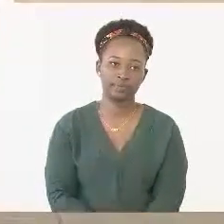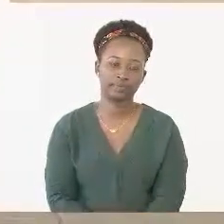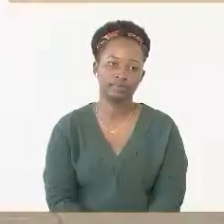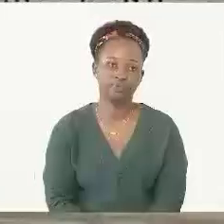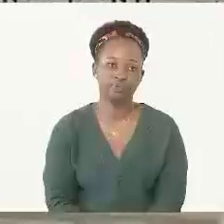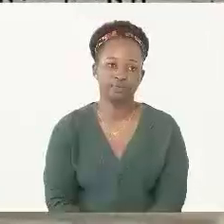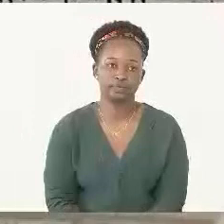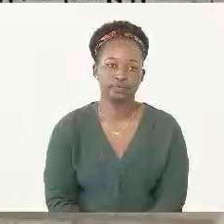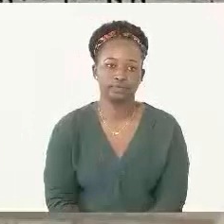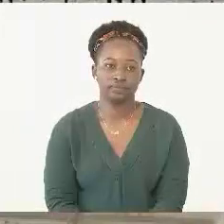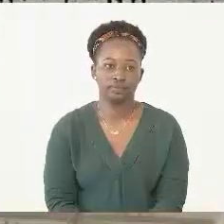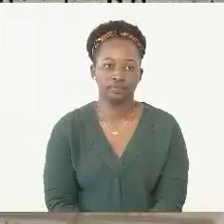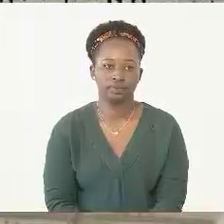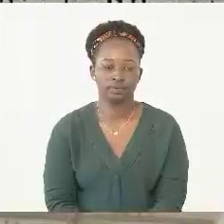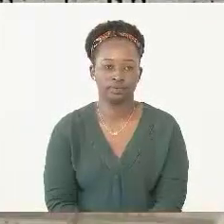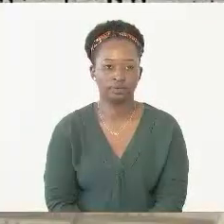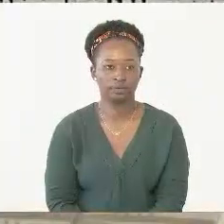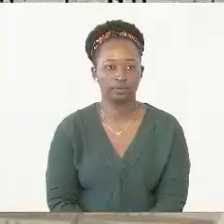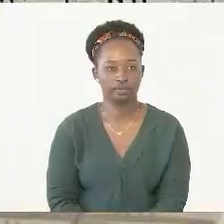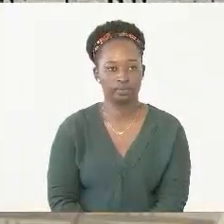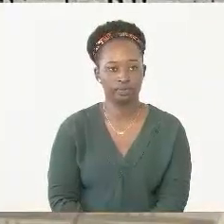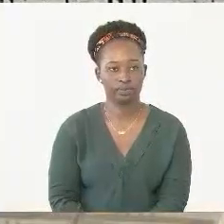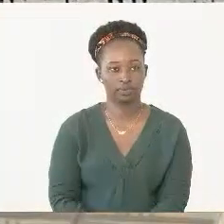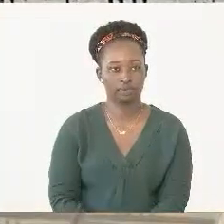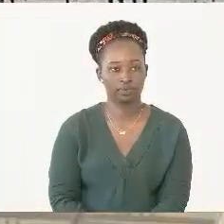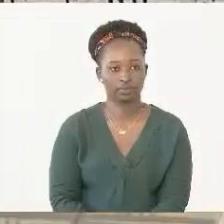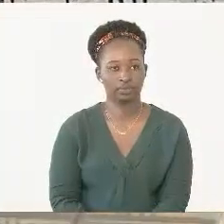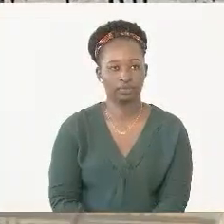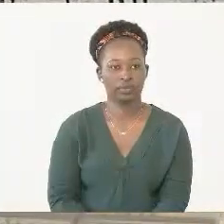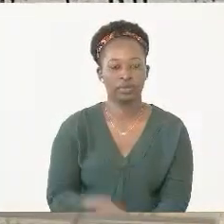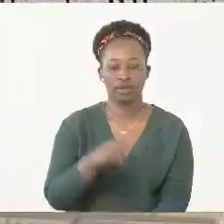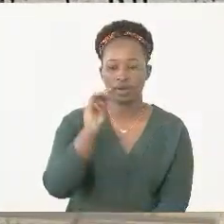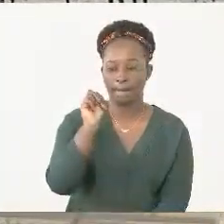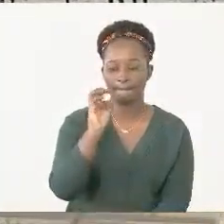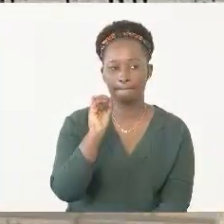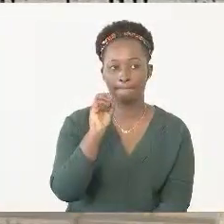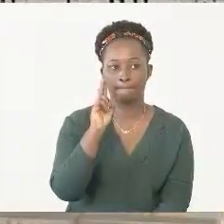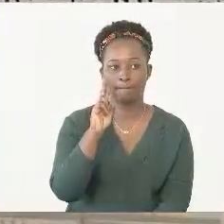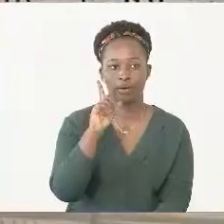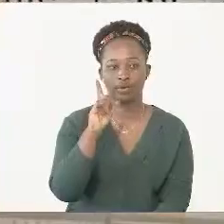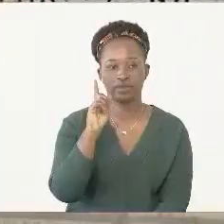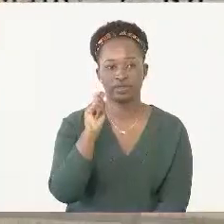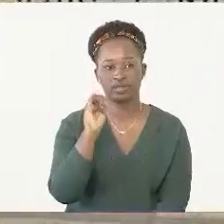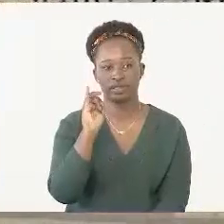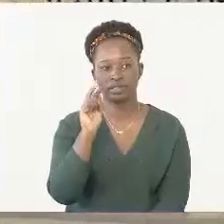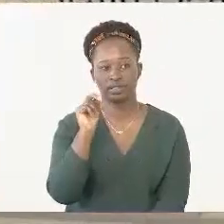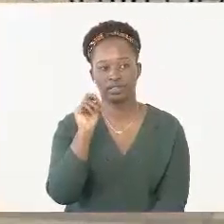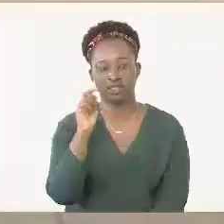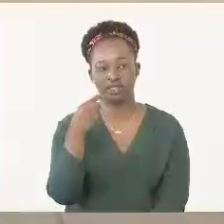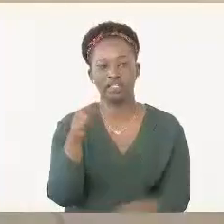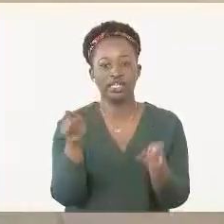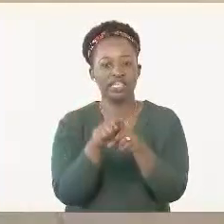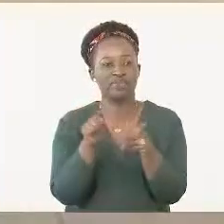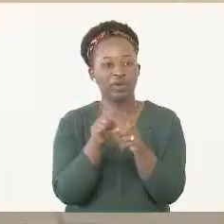this is how we rate it. Or this is about shedding the